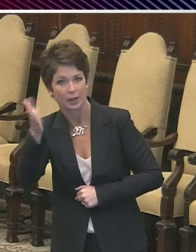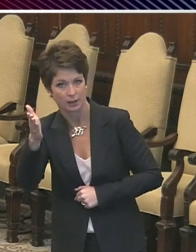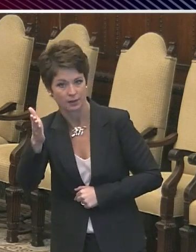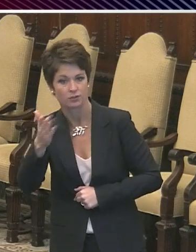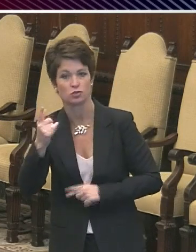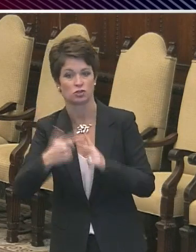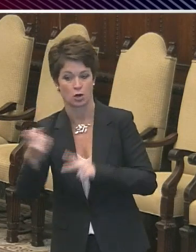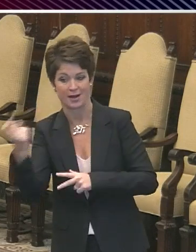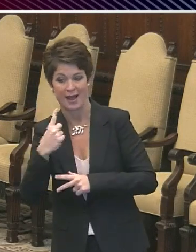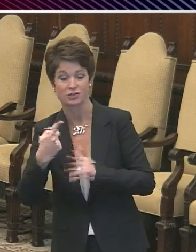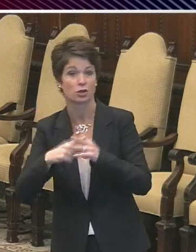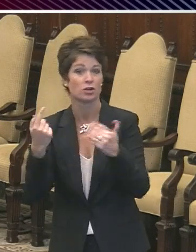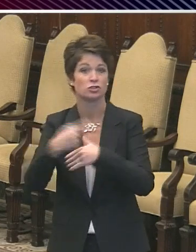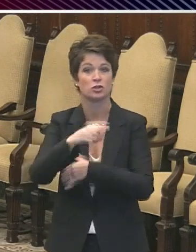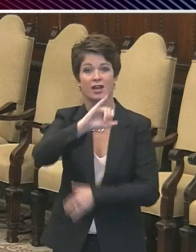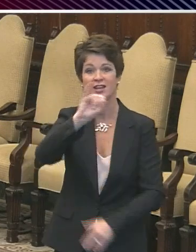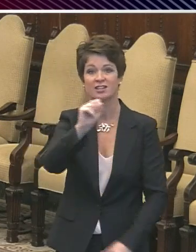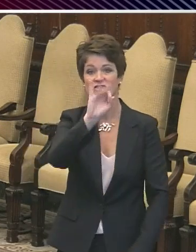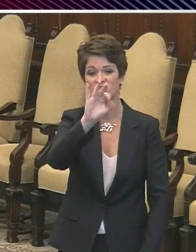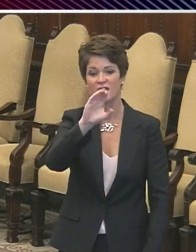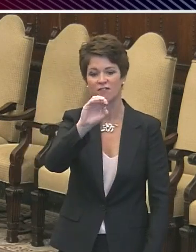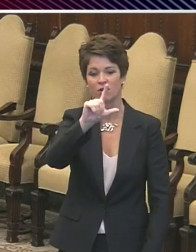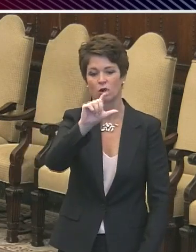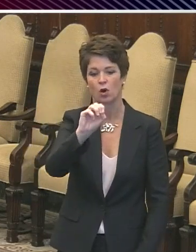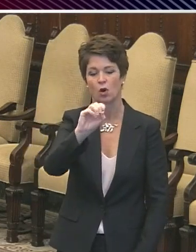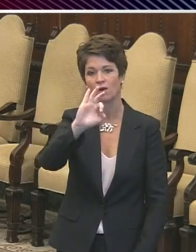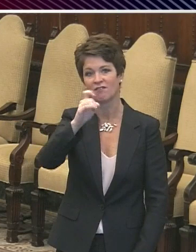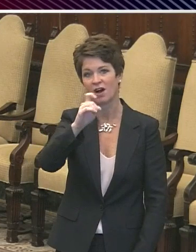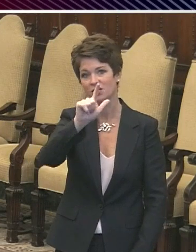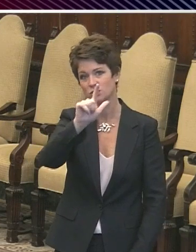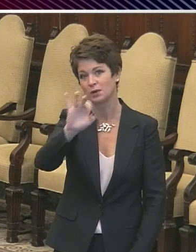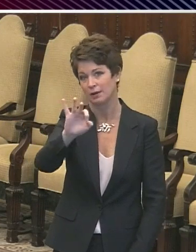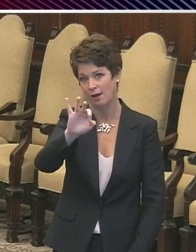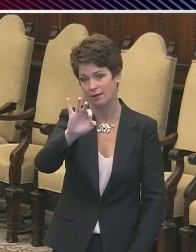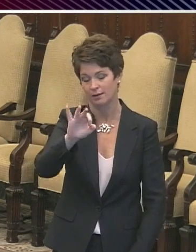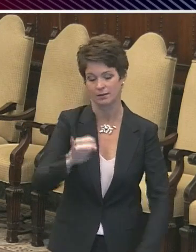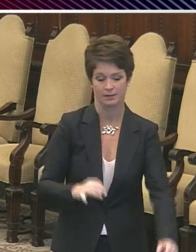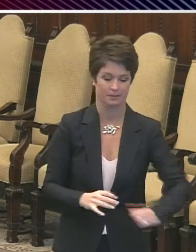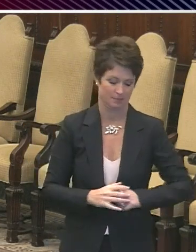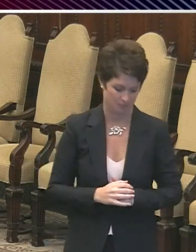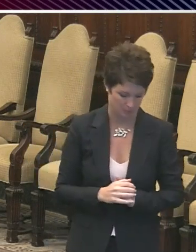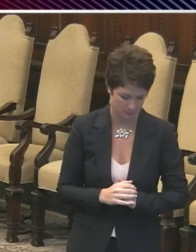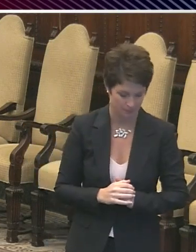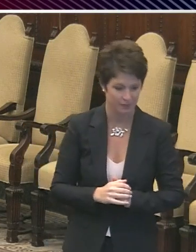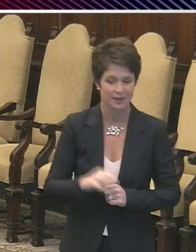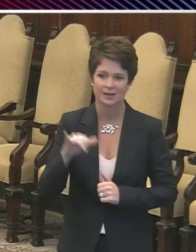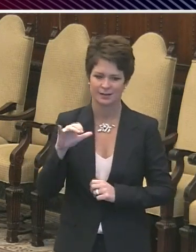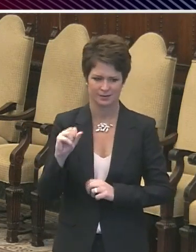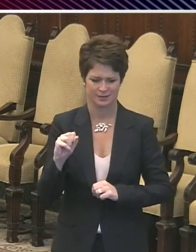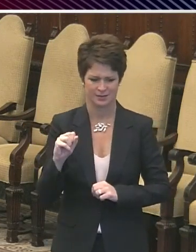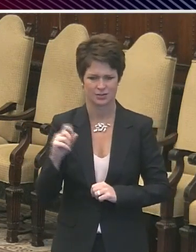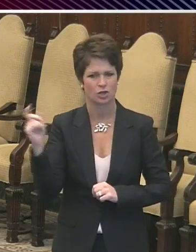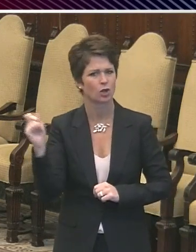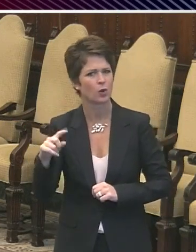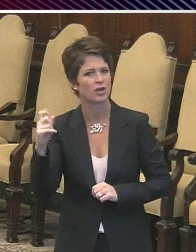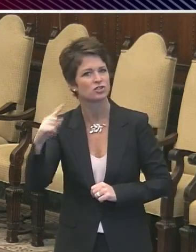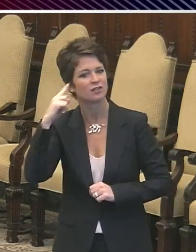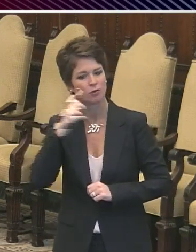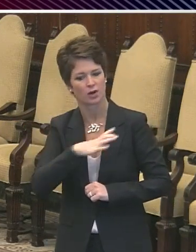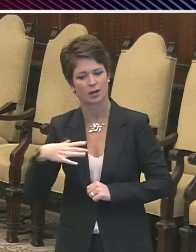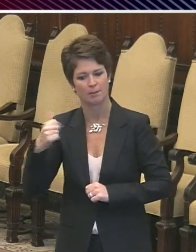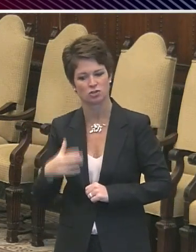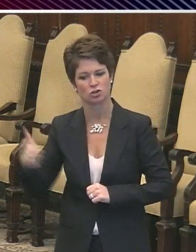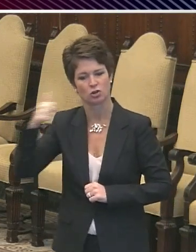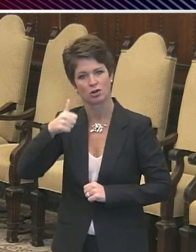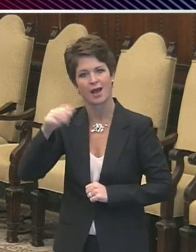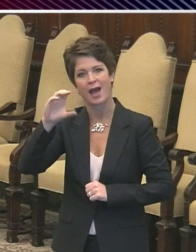questions, starting today with Jeff Cole of Fox 29. Jeff, you're up. Yeah, these are questions for Commissioner